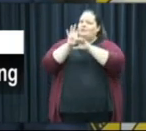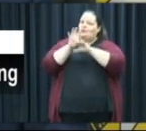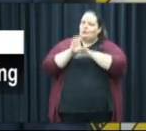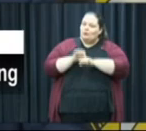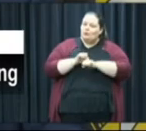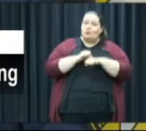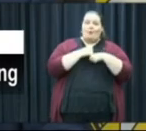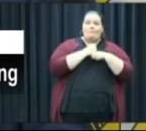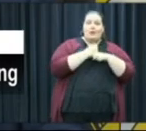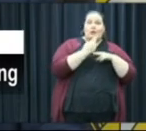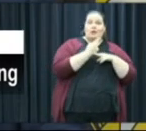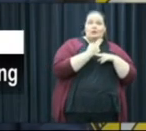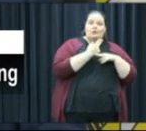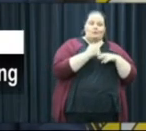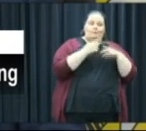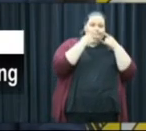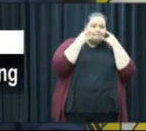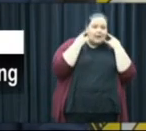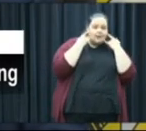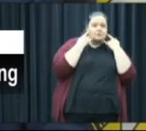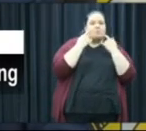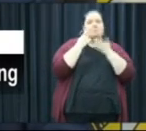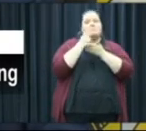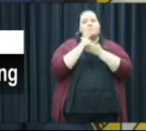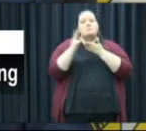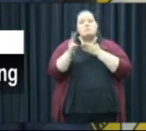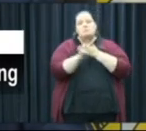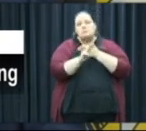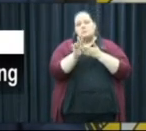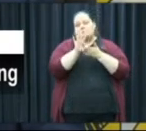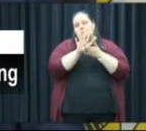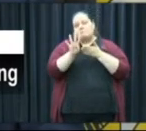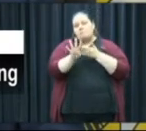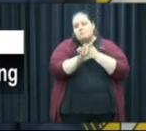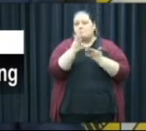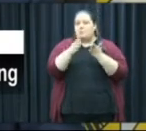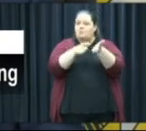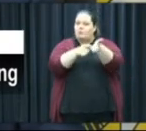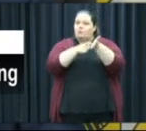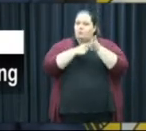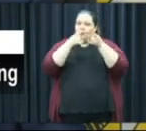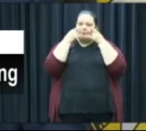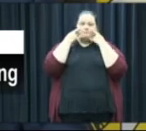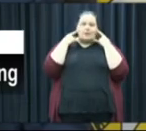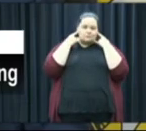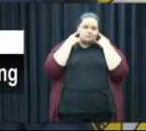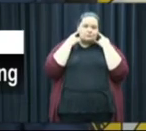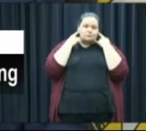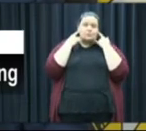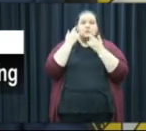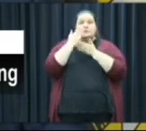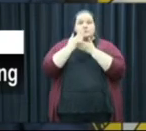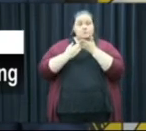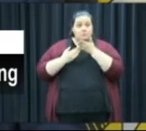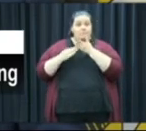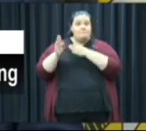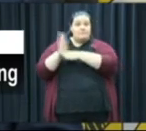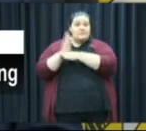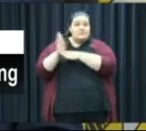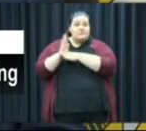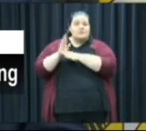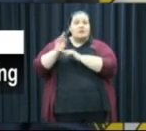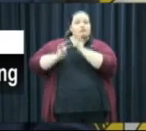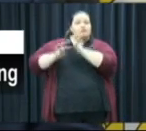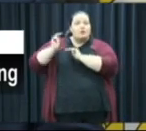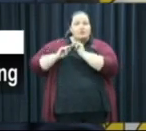make masks. In the next 2 to 4 weeks, it could become mandatory. We've received some questions from businesses, including construction